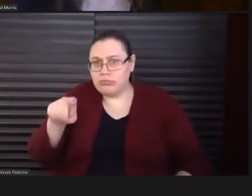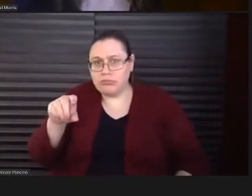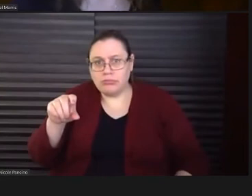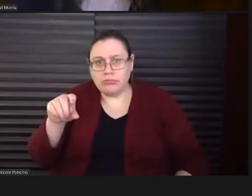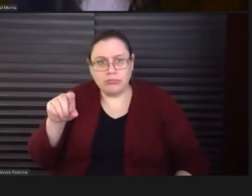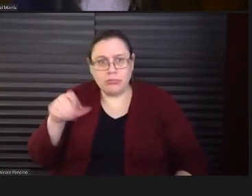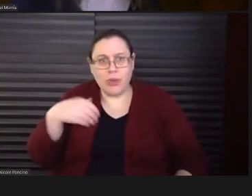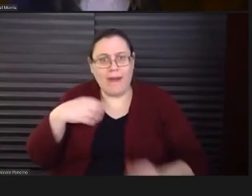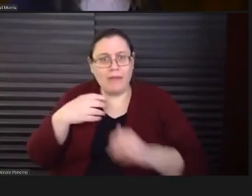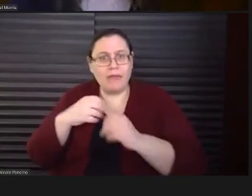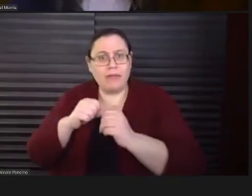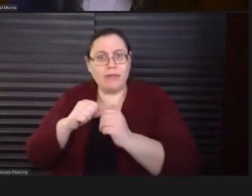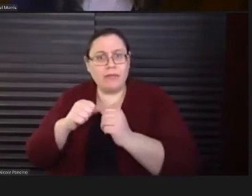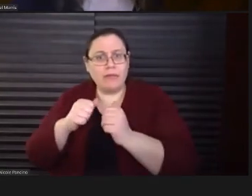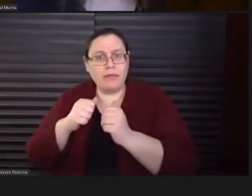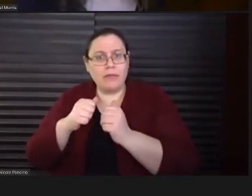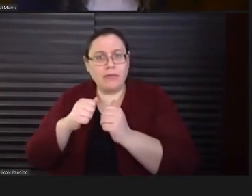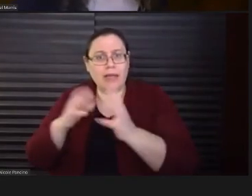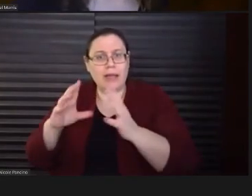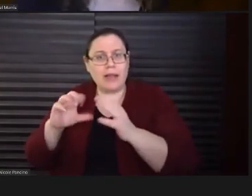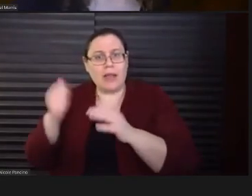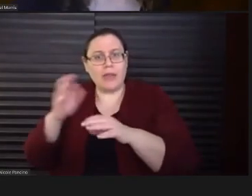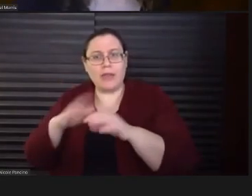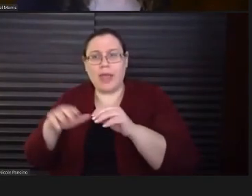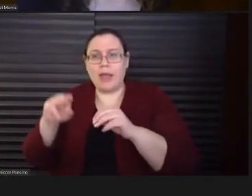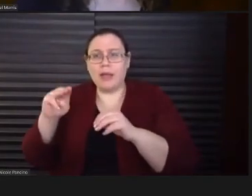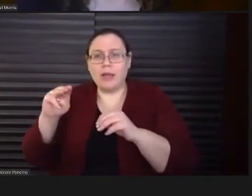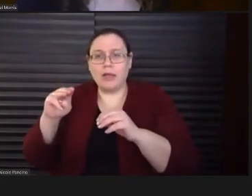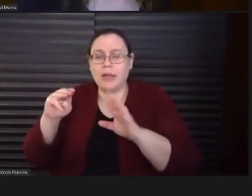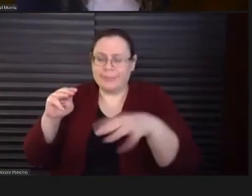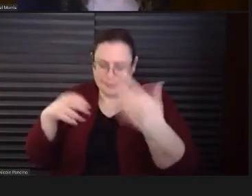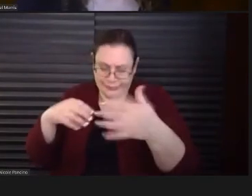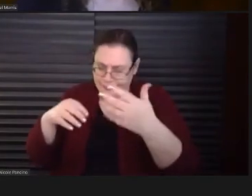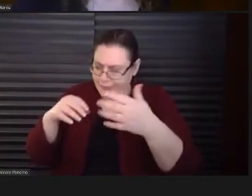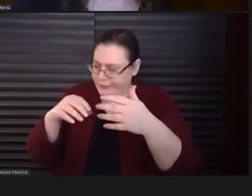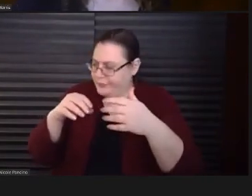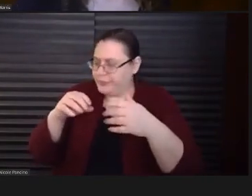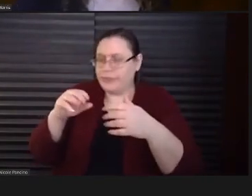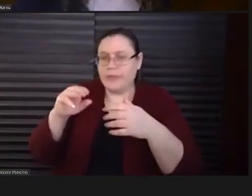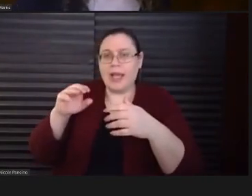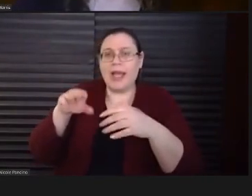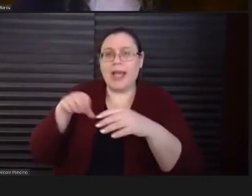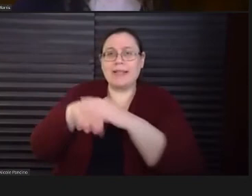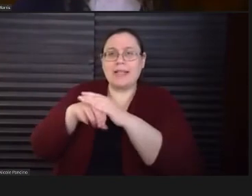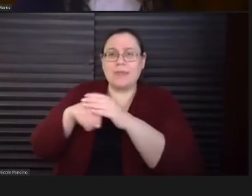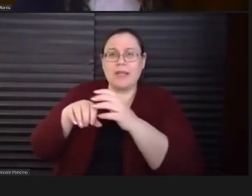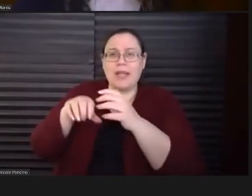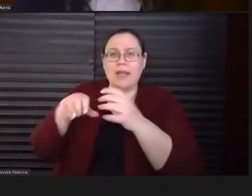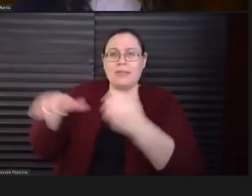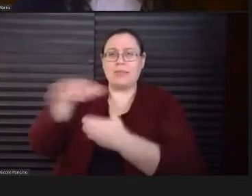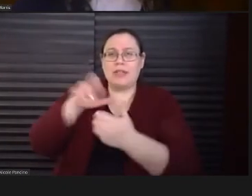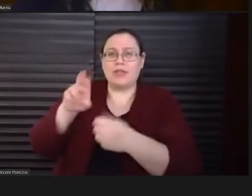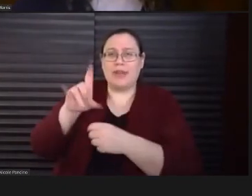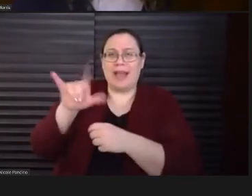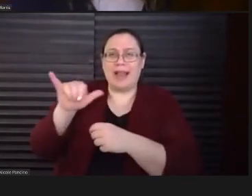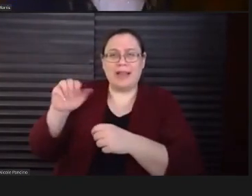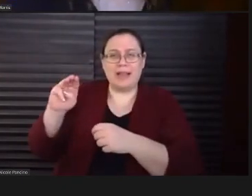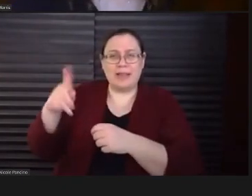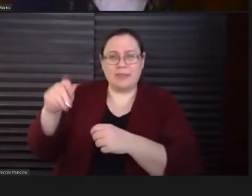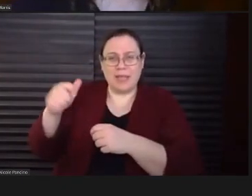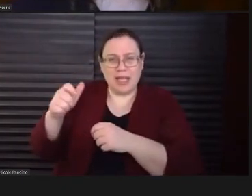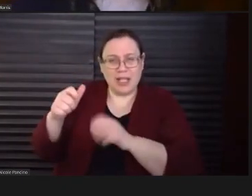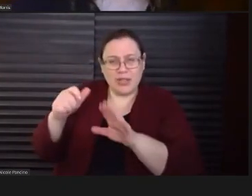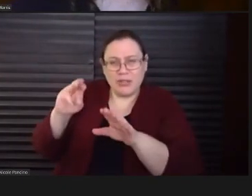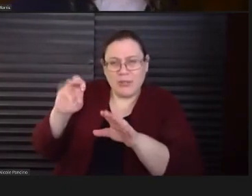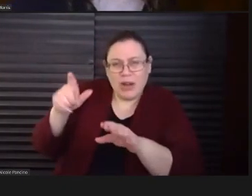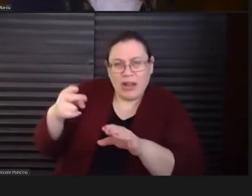the Meredith, what is it, accessibility and mixed reality page. If you have